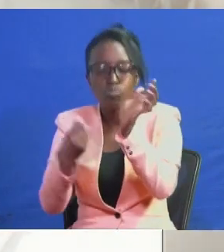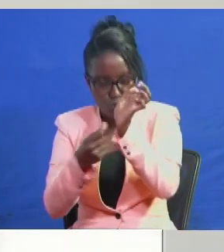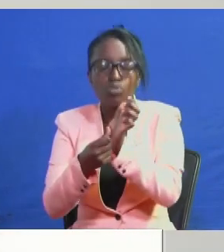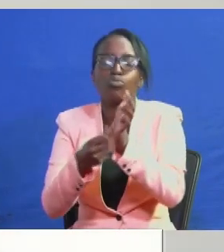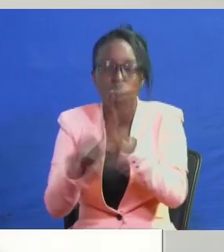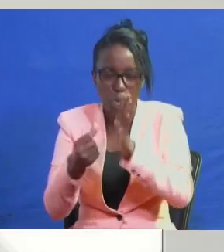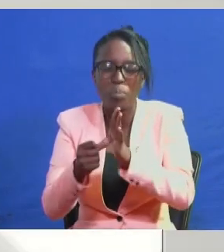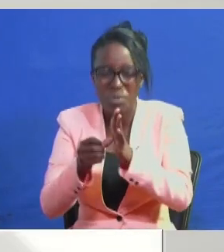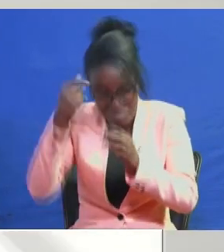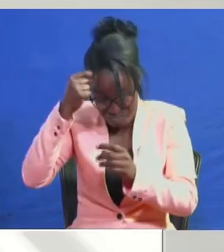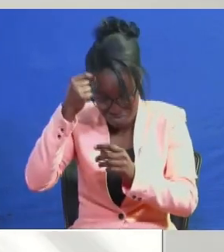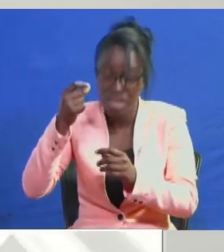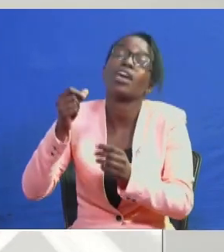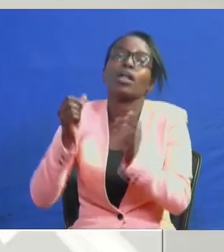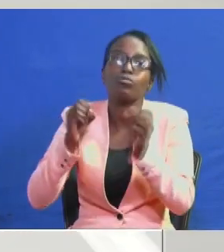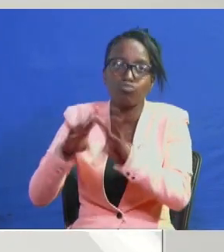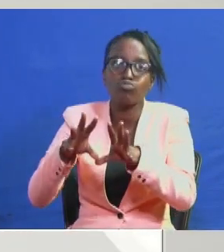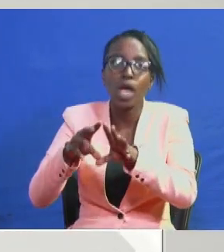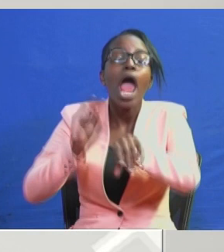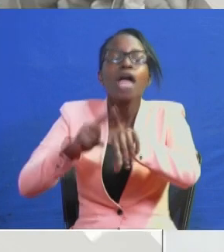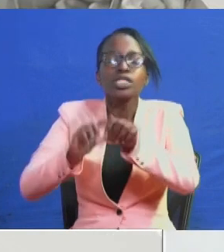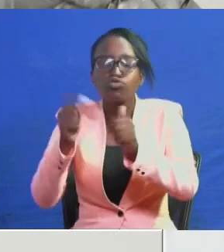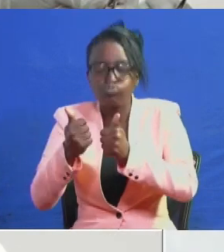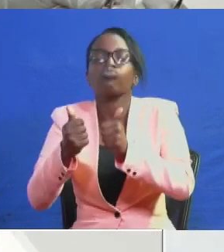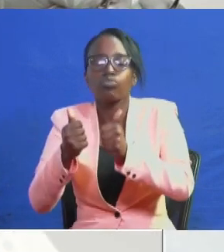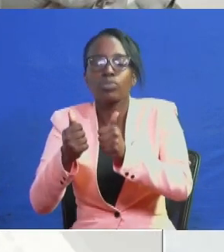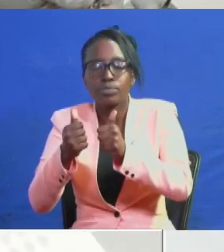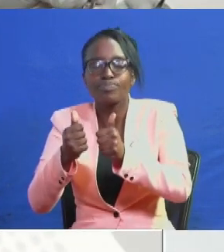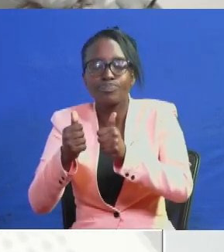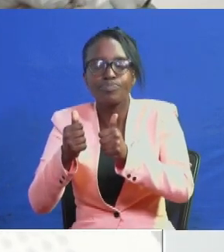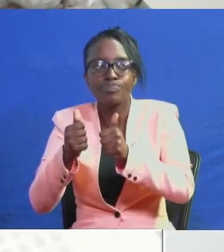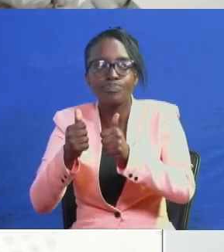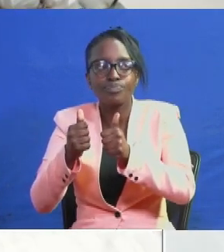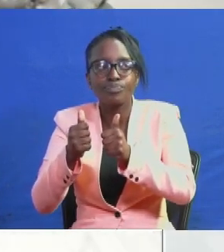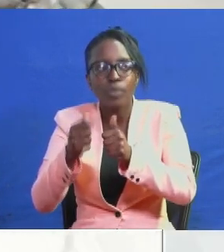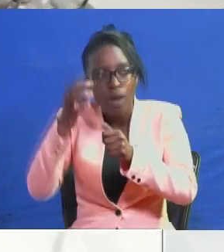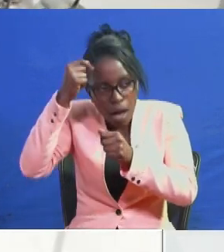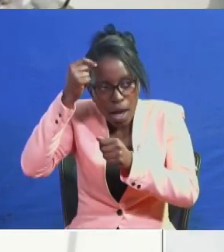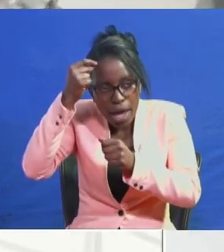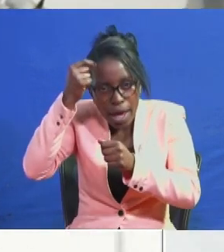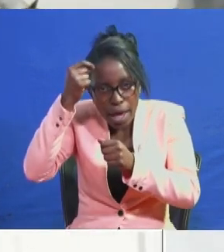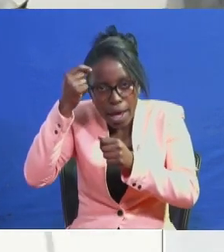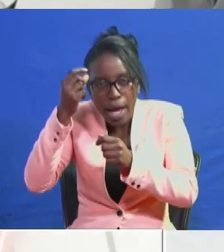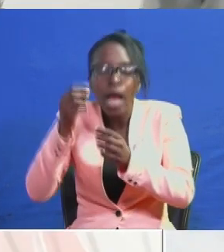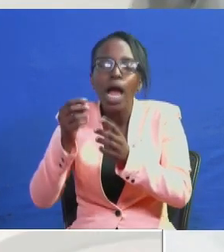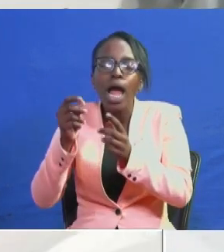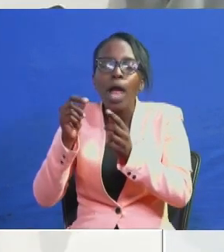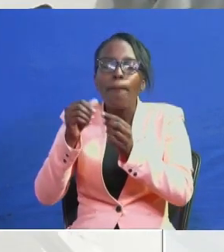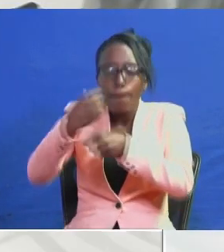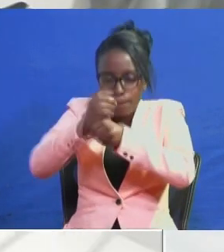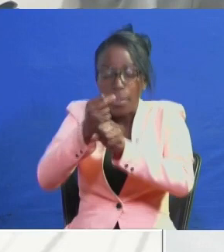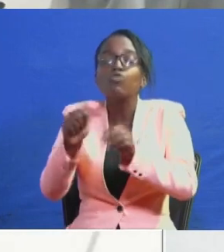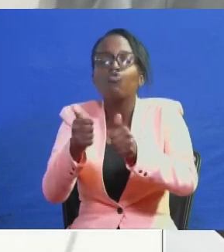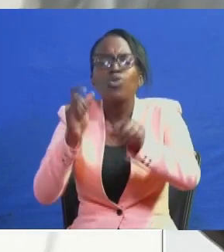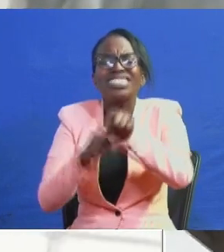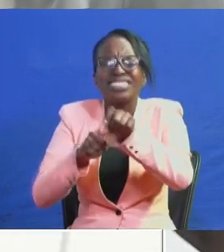loss. Hair follicles are the structures in skin that form hair. While hair can be lost from any part of the